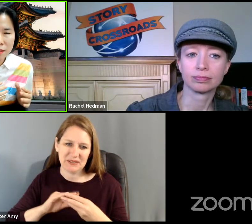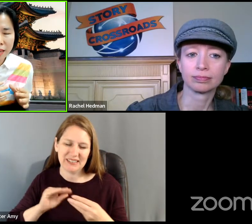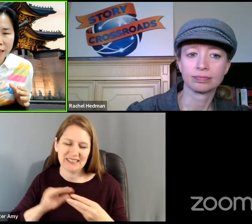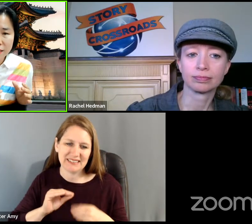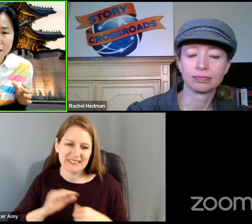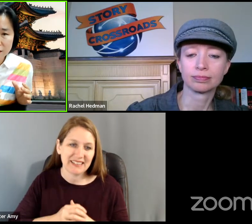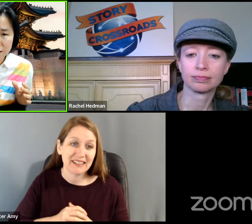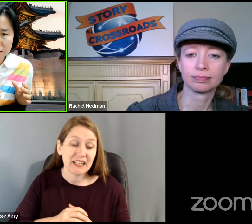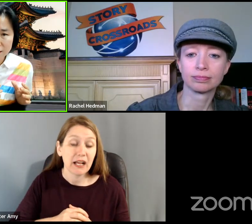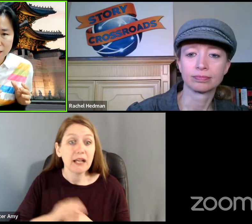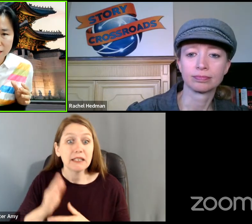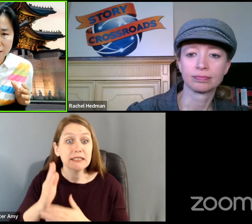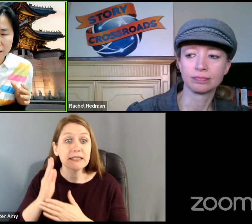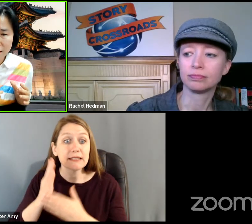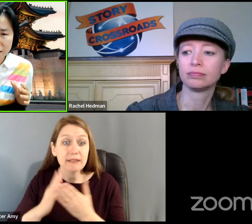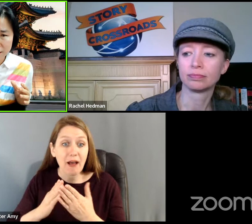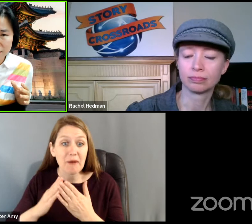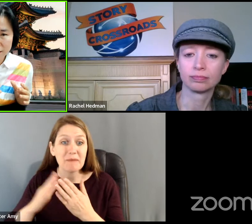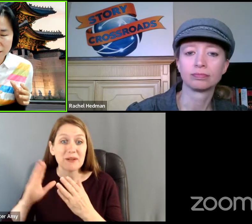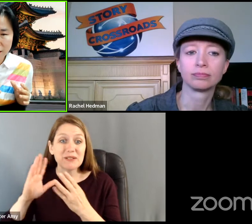storytellers edit